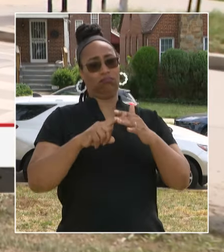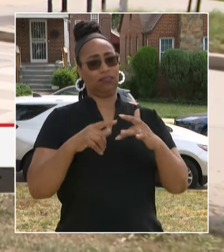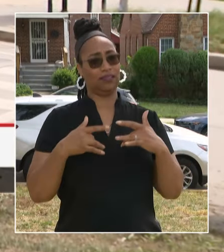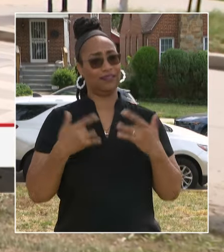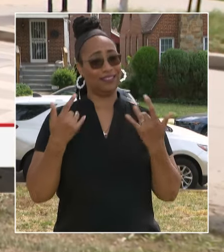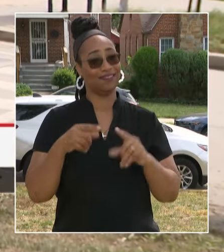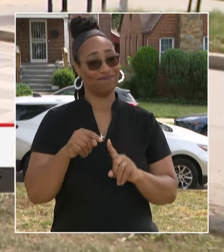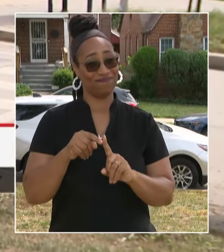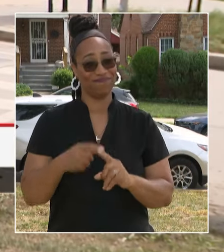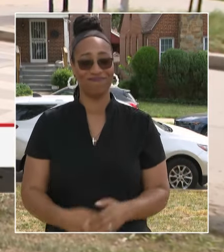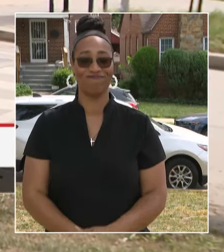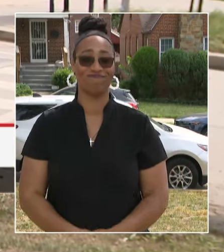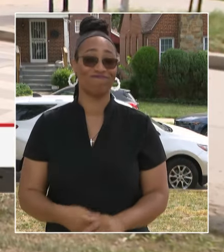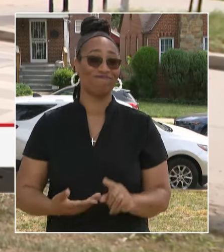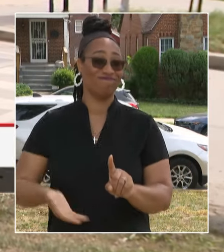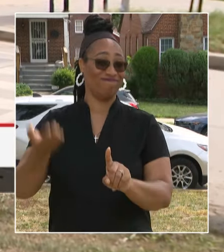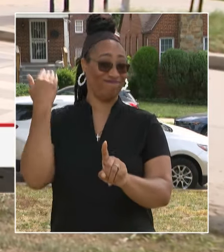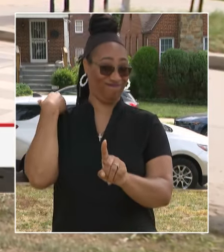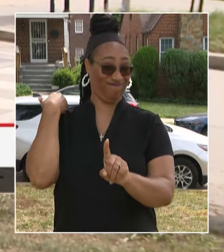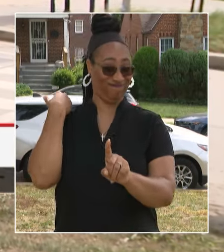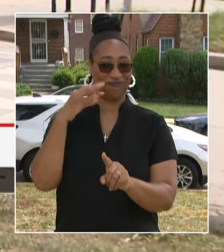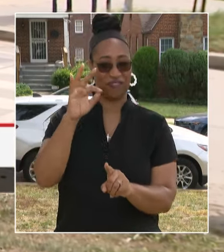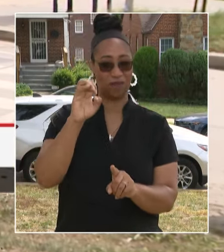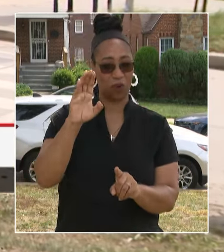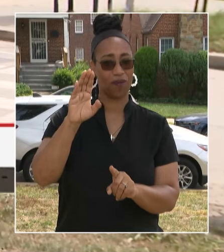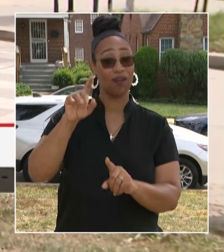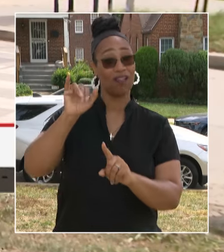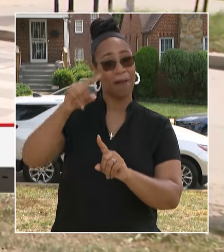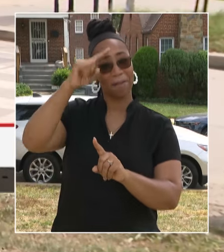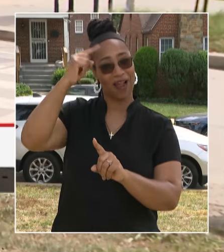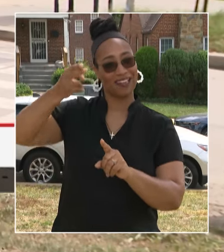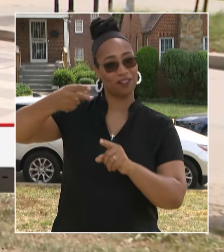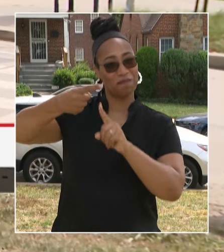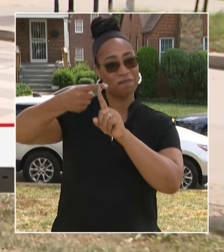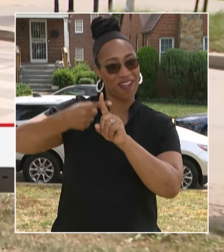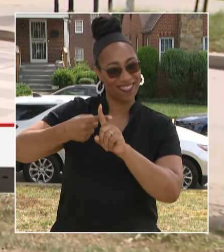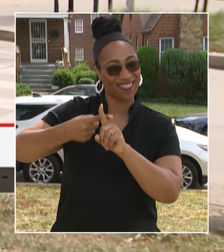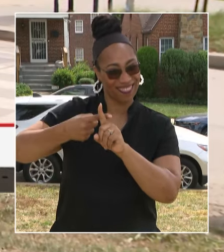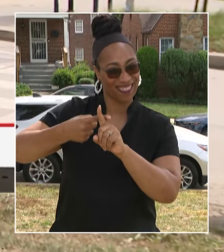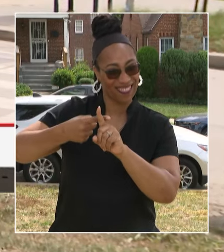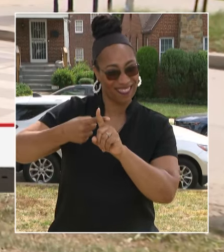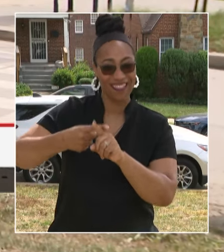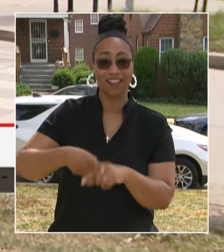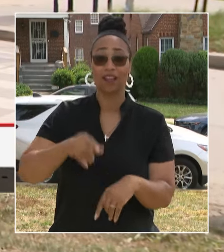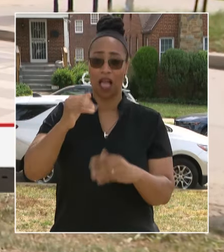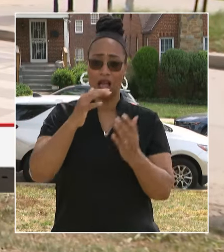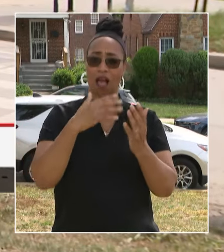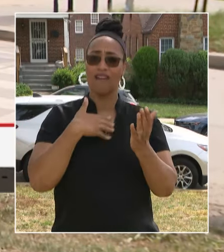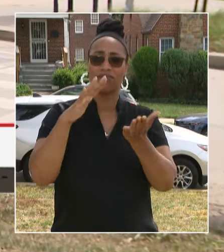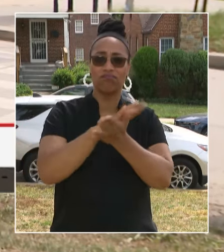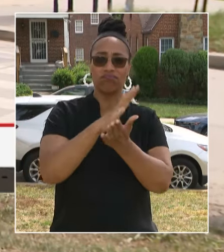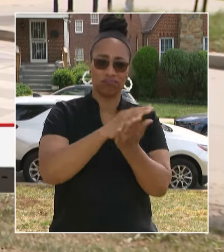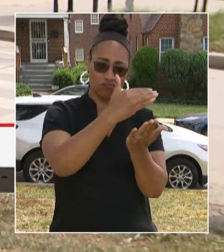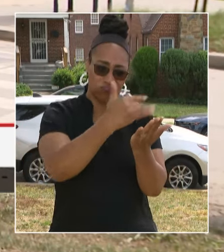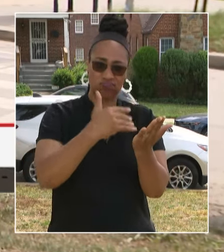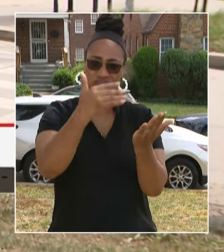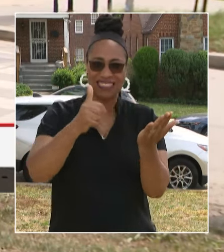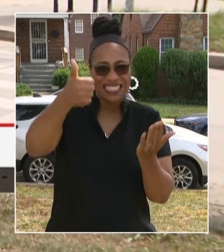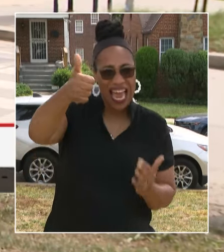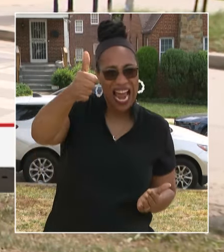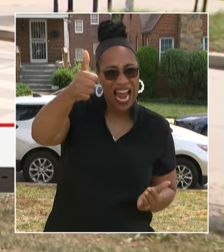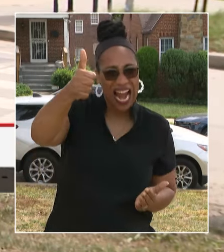I introduced 10 bills honoring 10 Black leaders with ties to Ward 5 in honor of Black